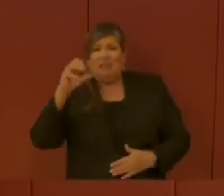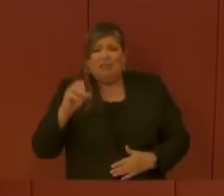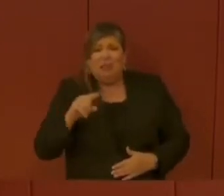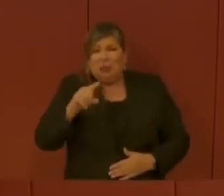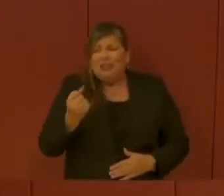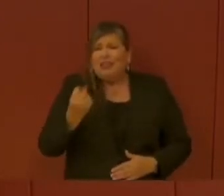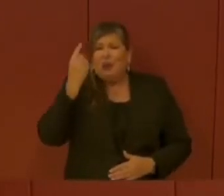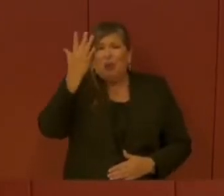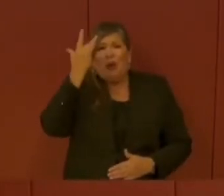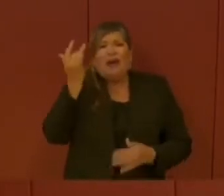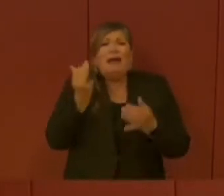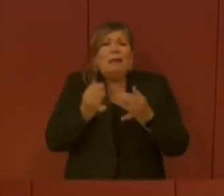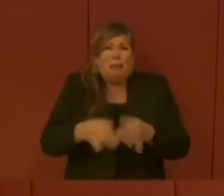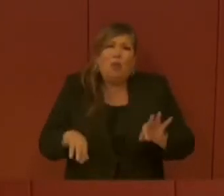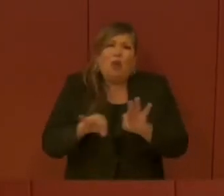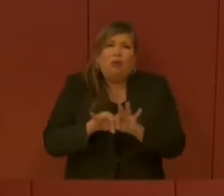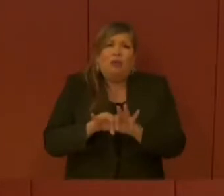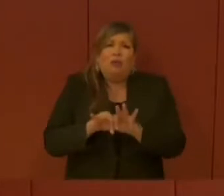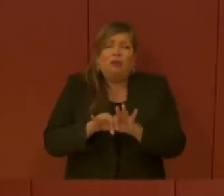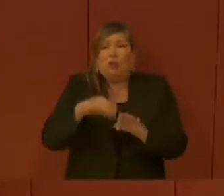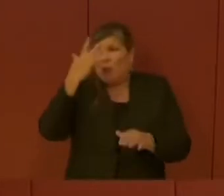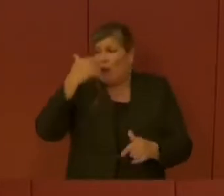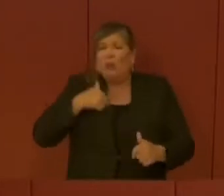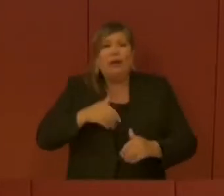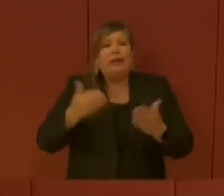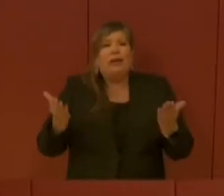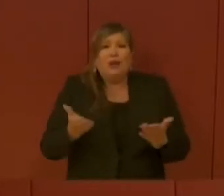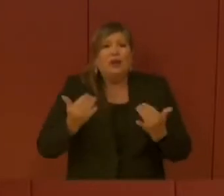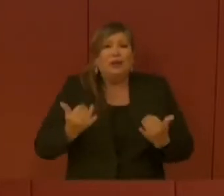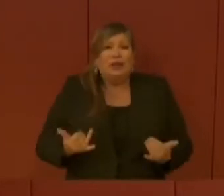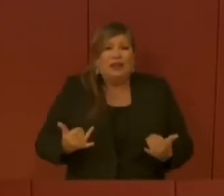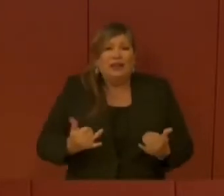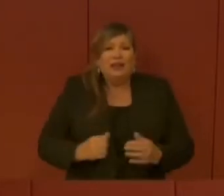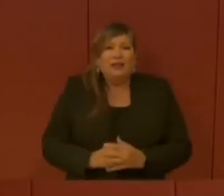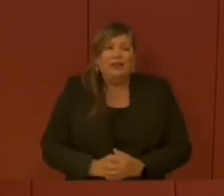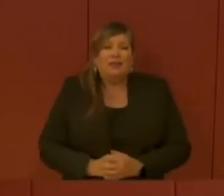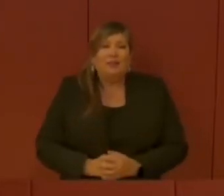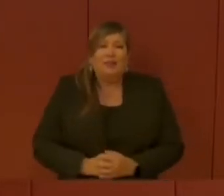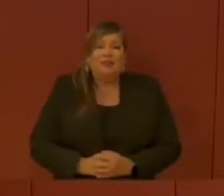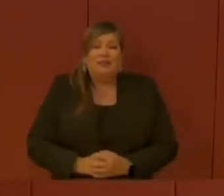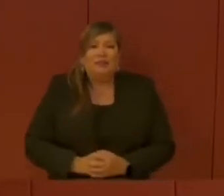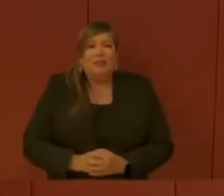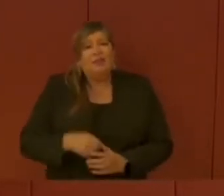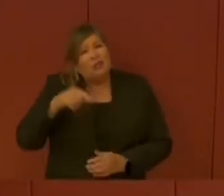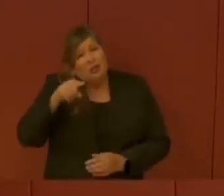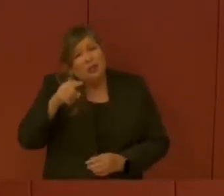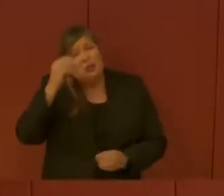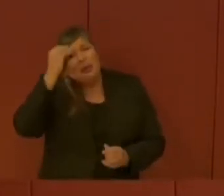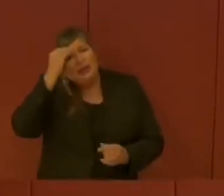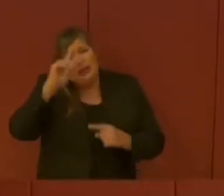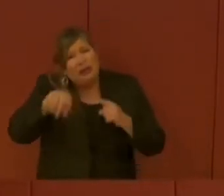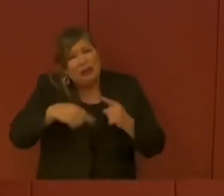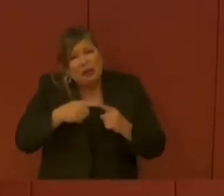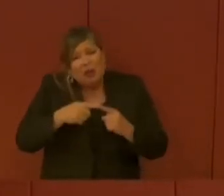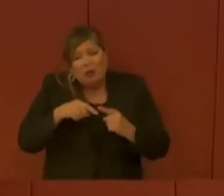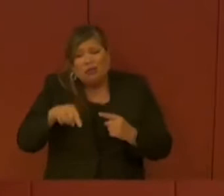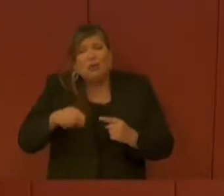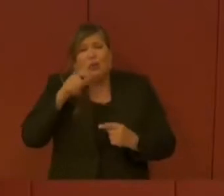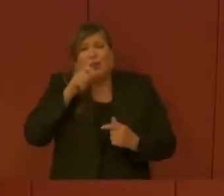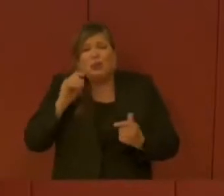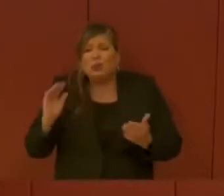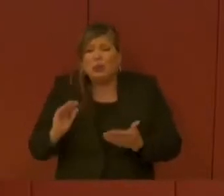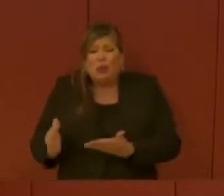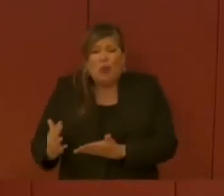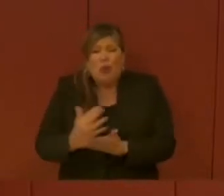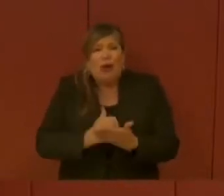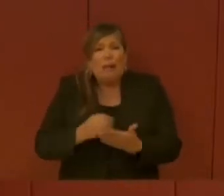announcement and the why we are here today making it. Just consider low-income households